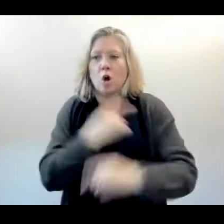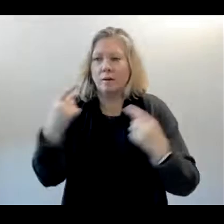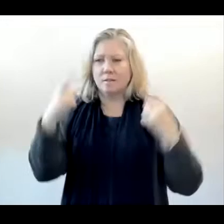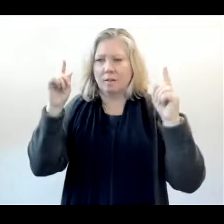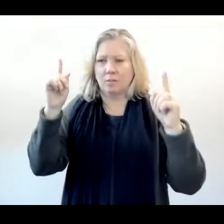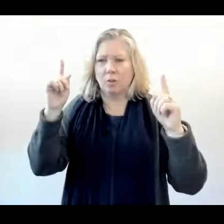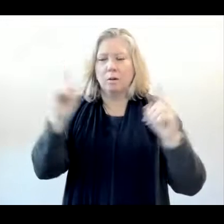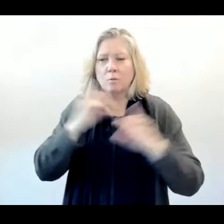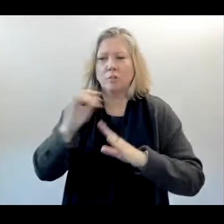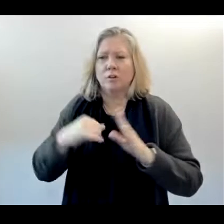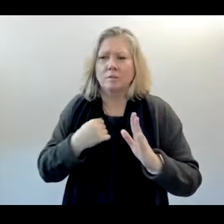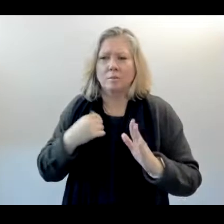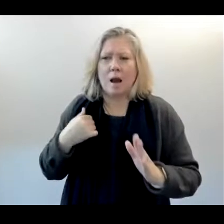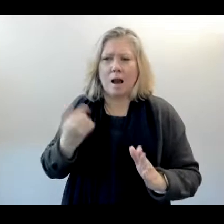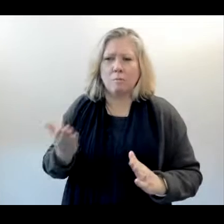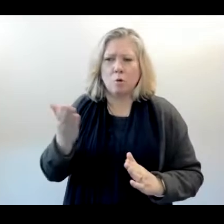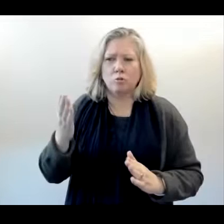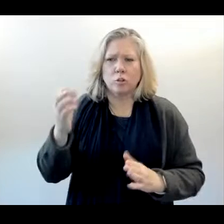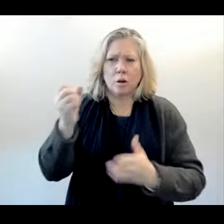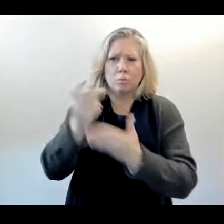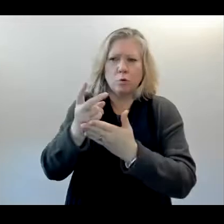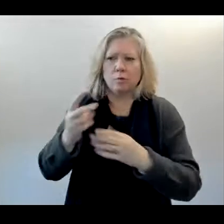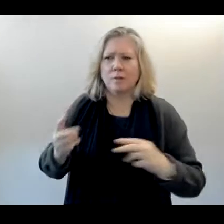approve. Second.